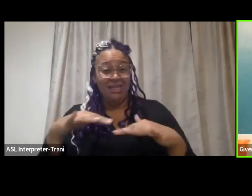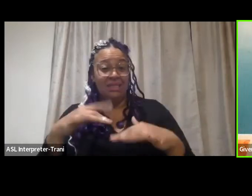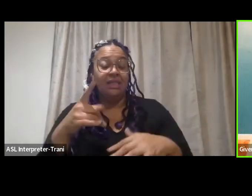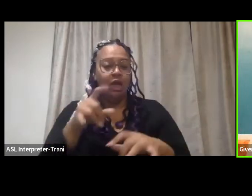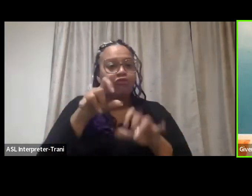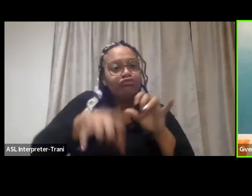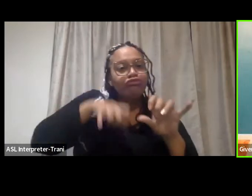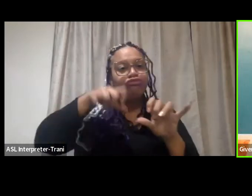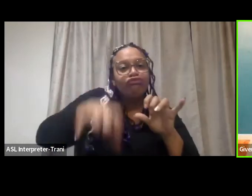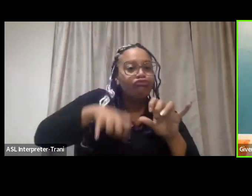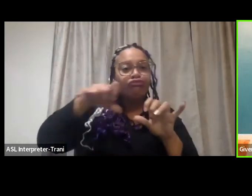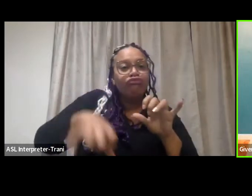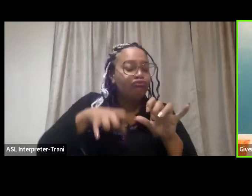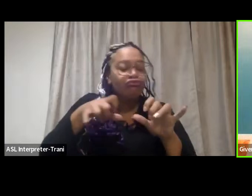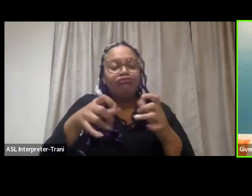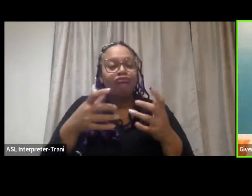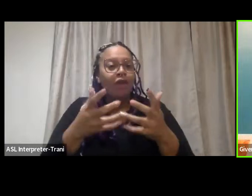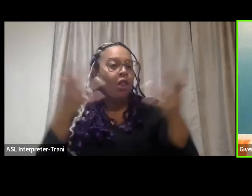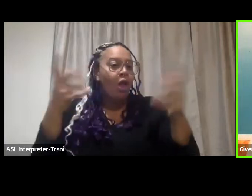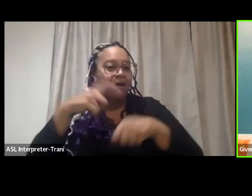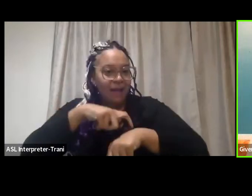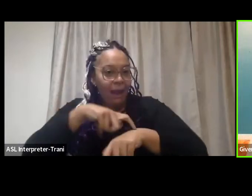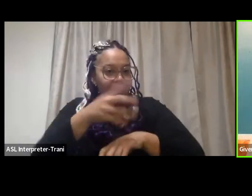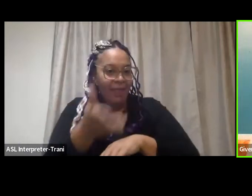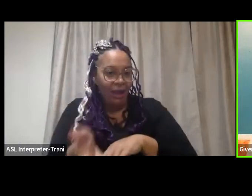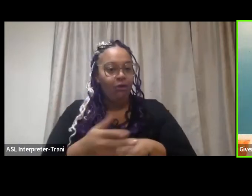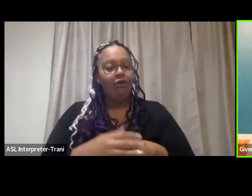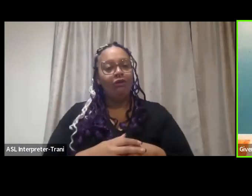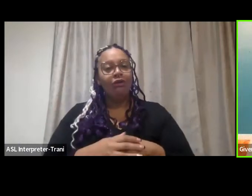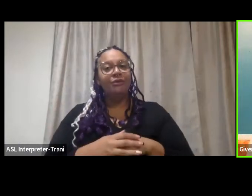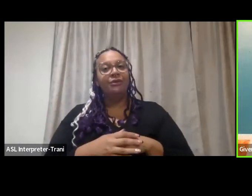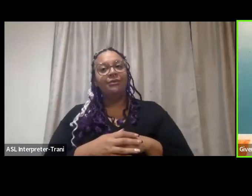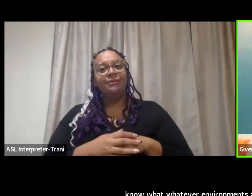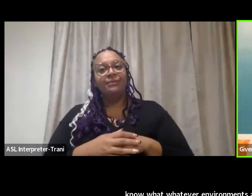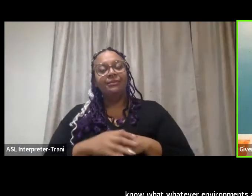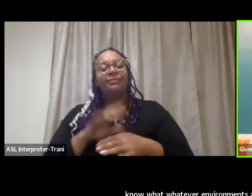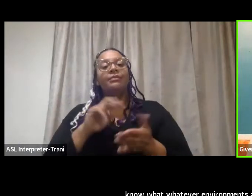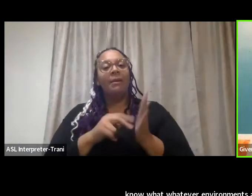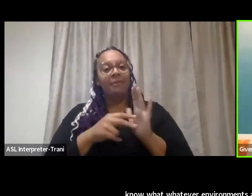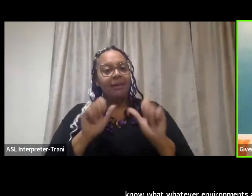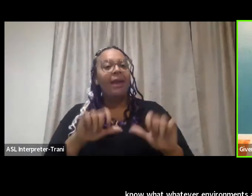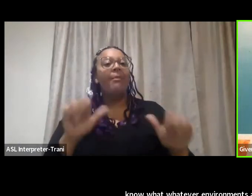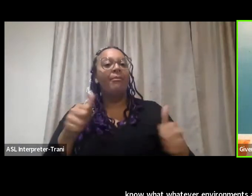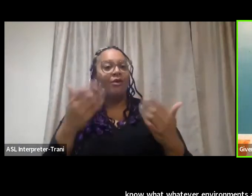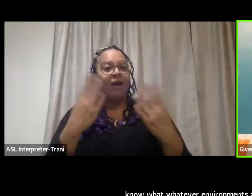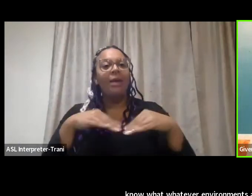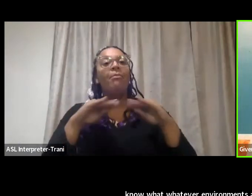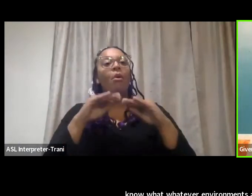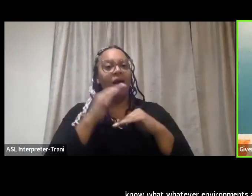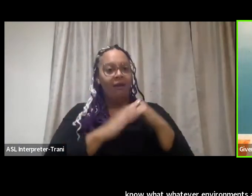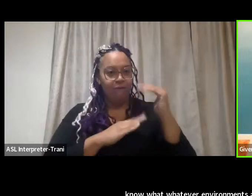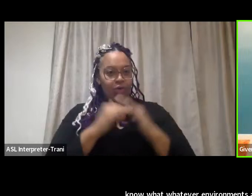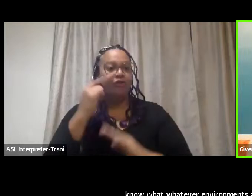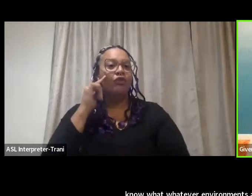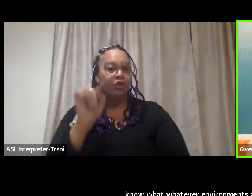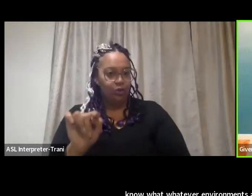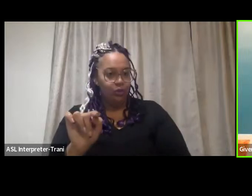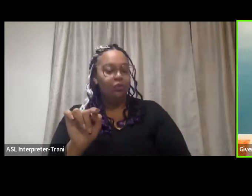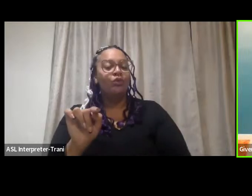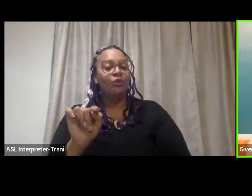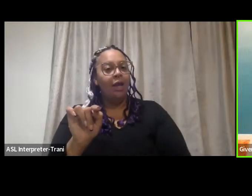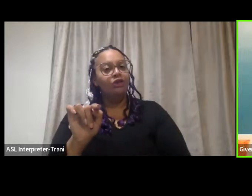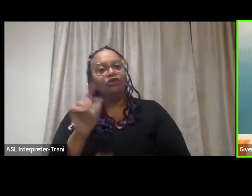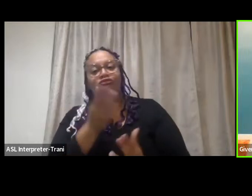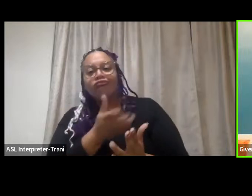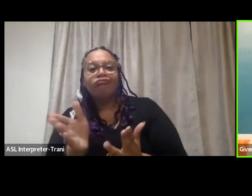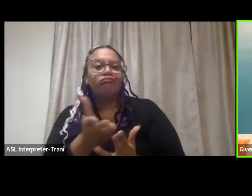amount of time in, to such that they can provide more comfort for you as you're moving through